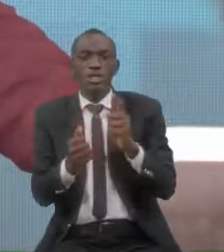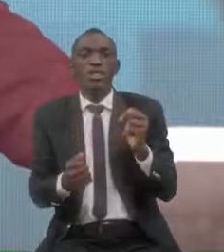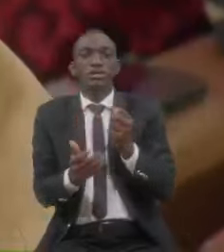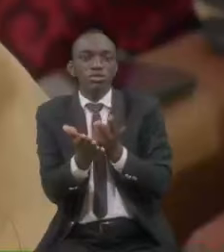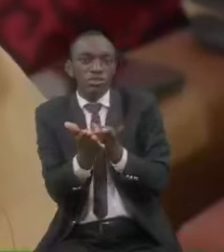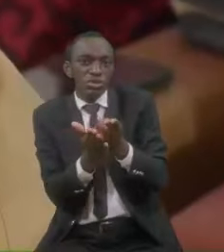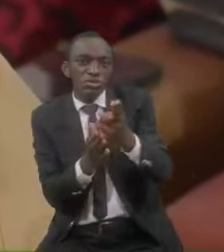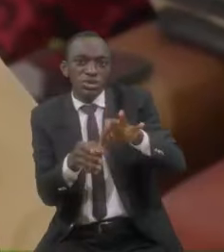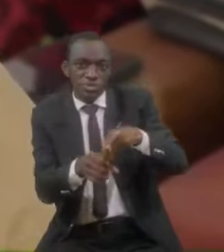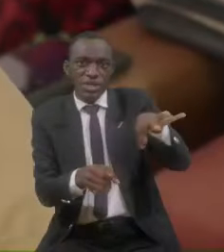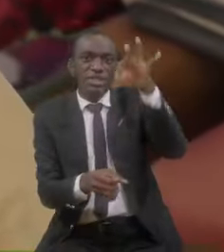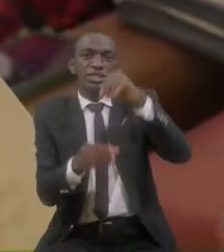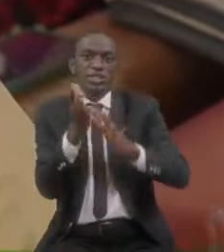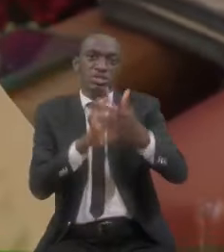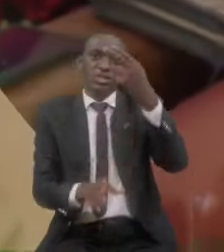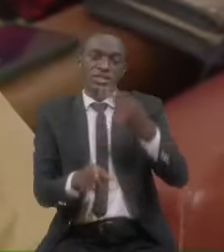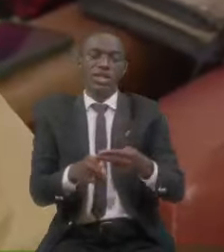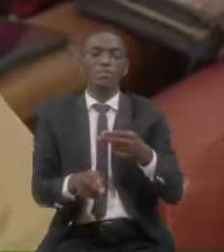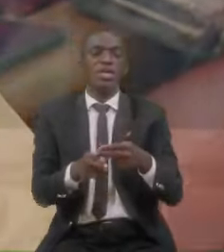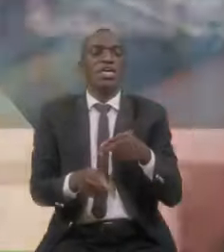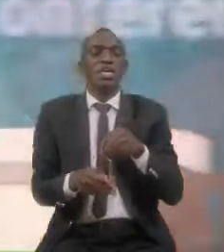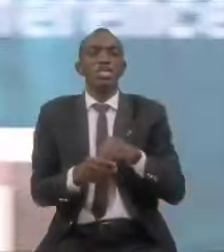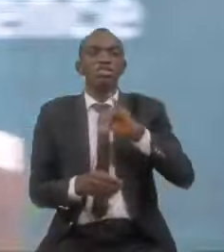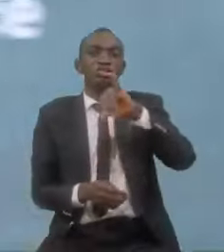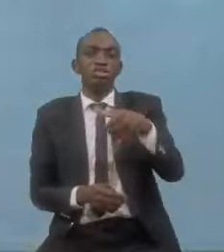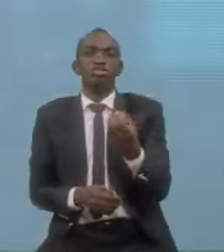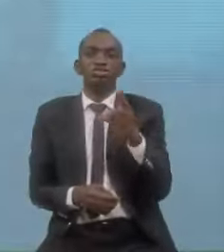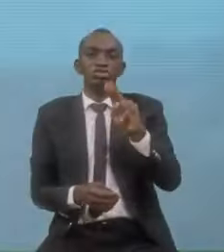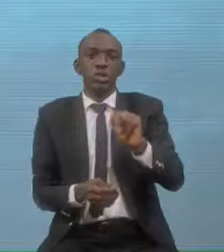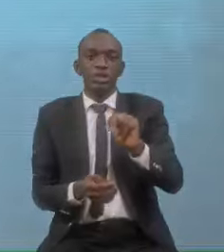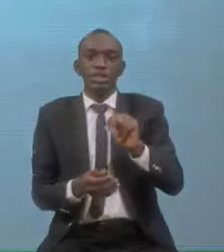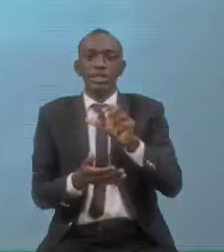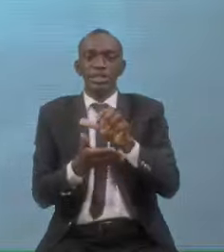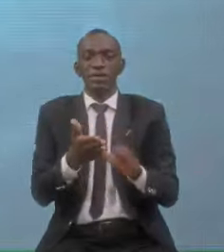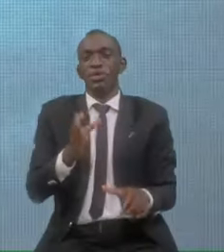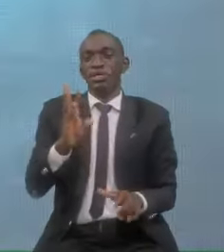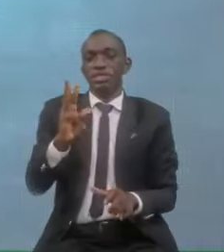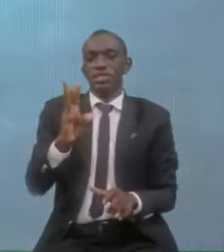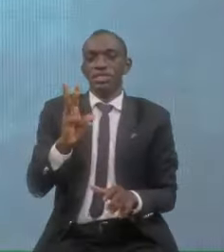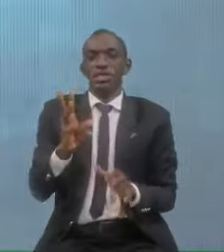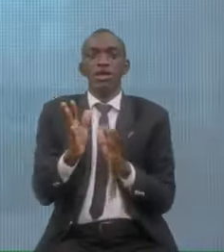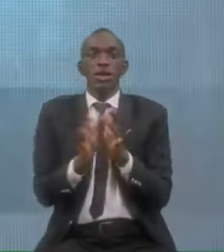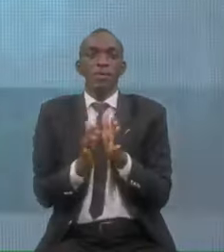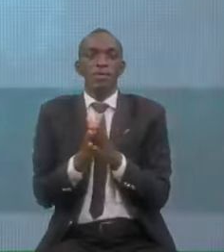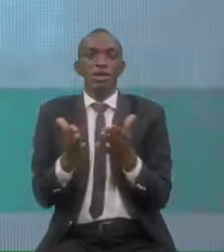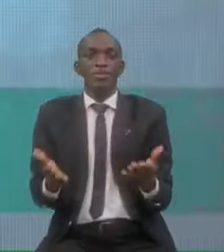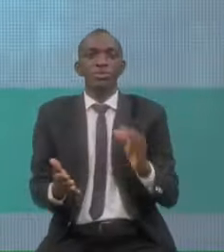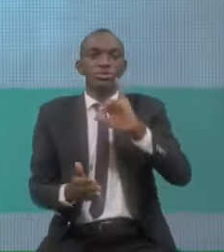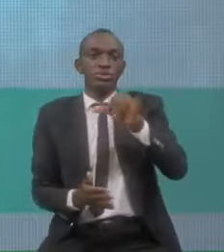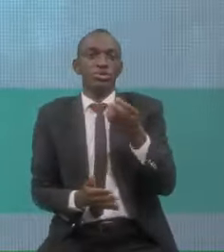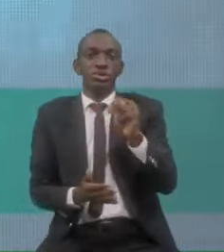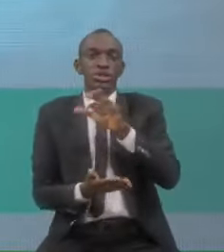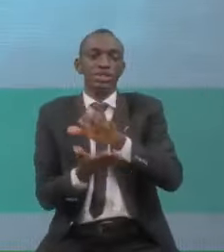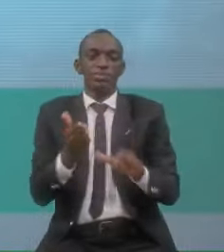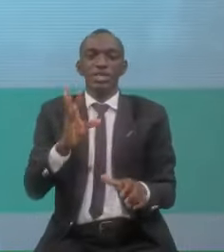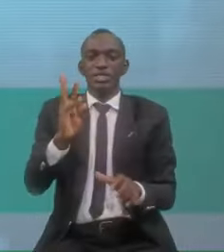Jesus' name. In John chapter 16, I'm reading here from verse 12.